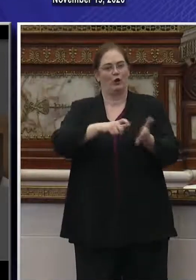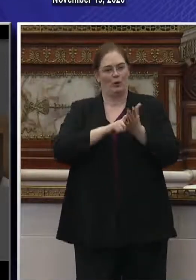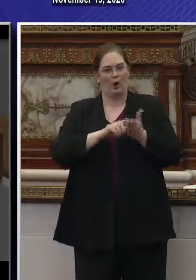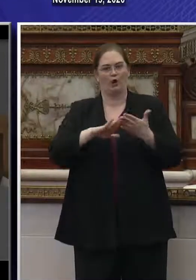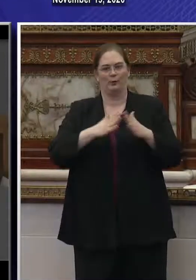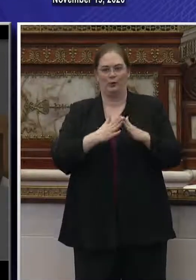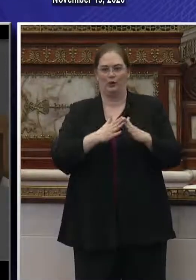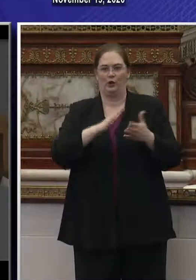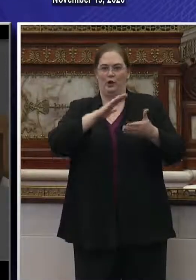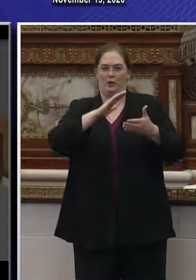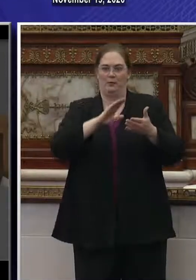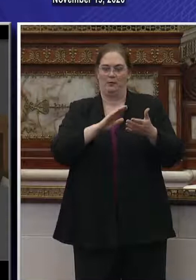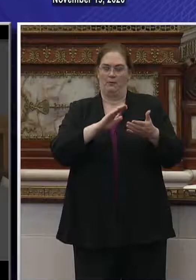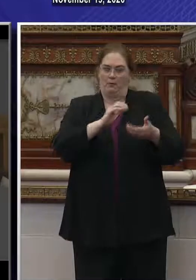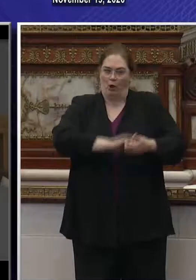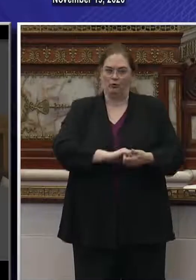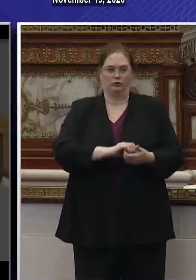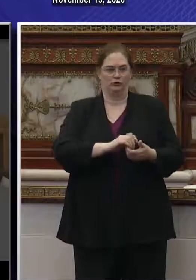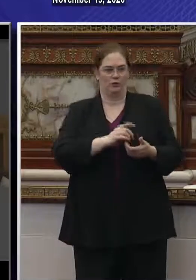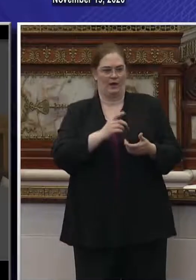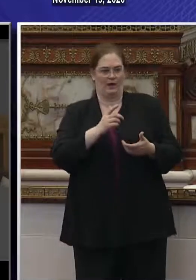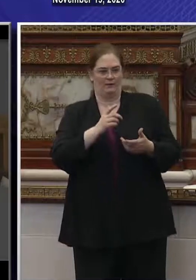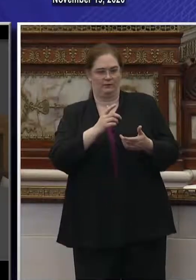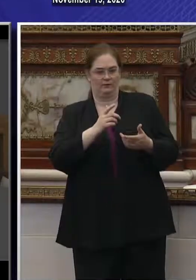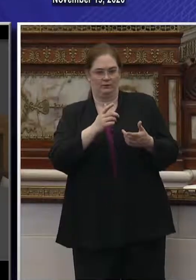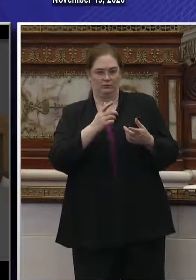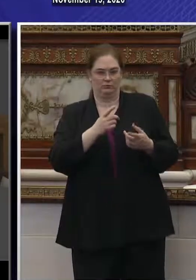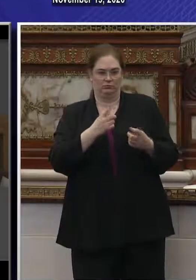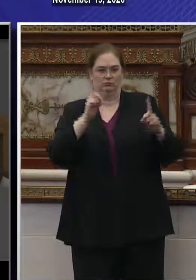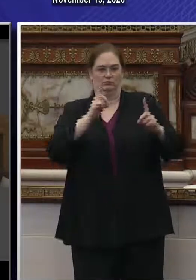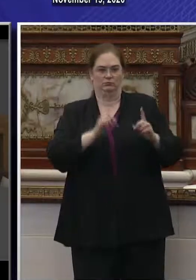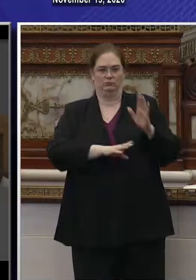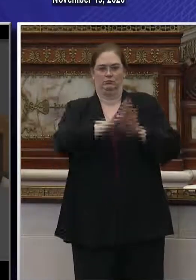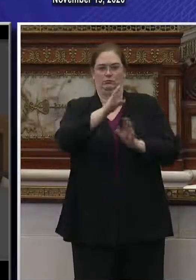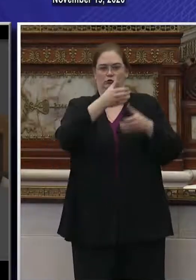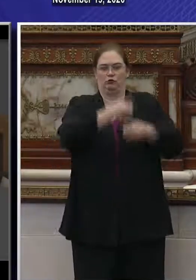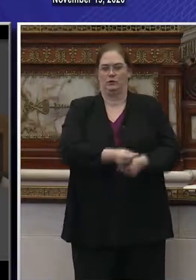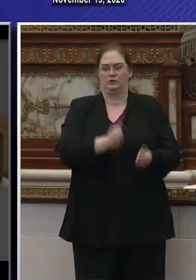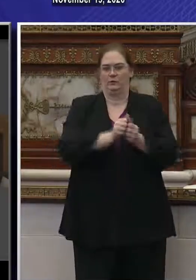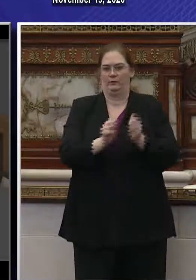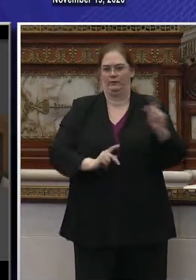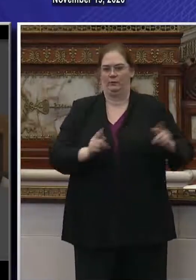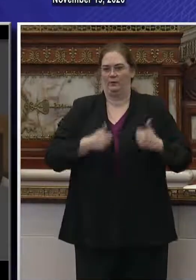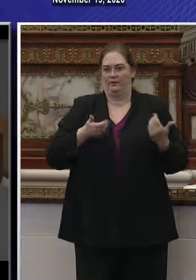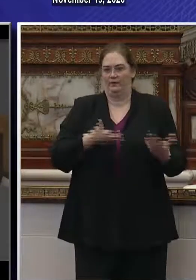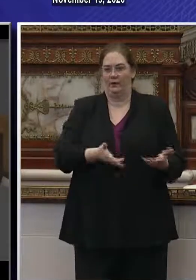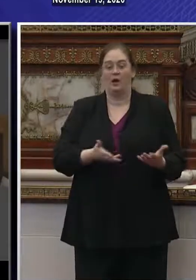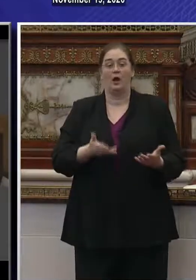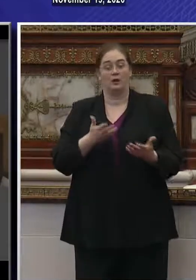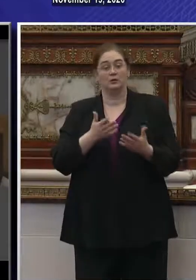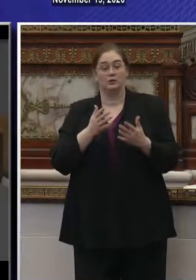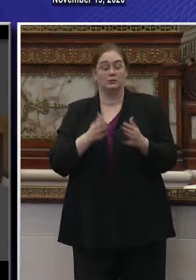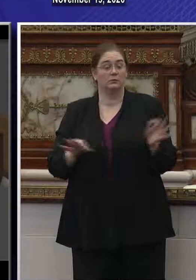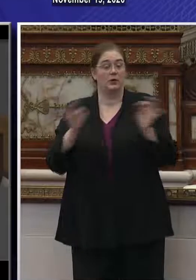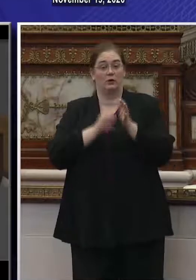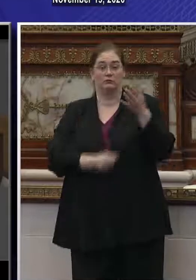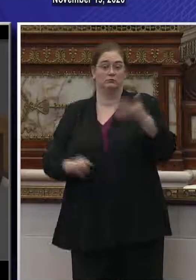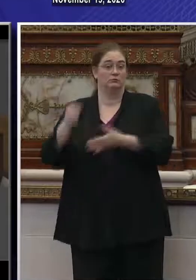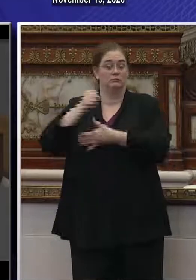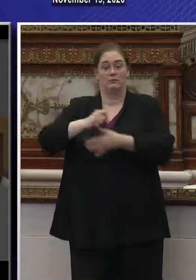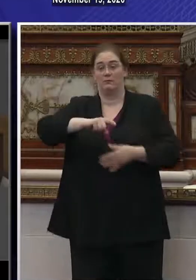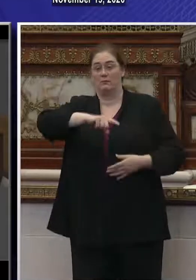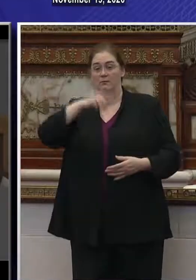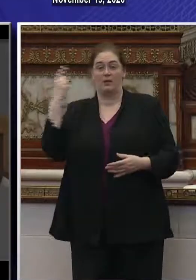develop trust with the public. And there's a moral imperative that we prioritize Black and Brown communities because they have